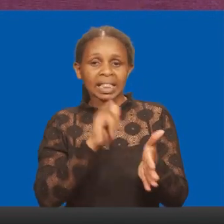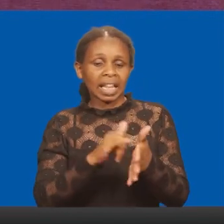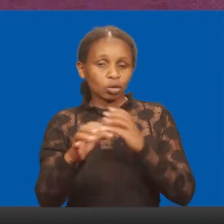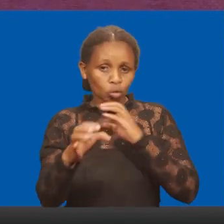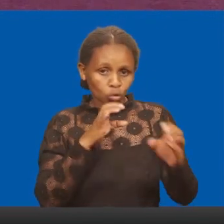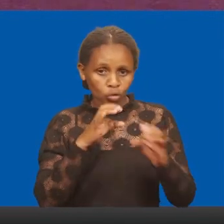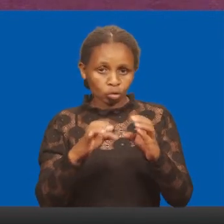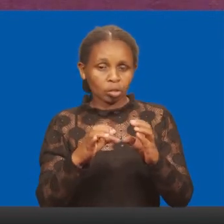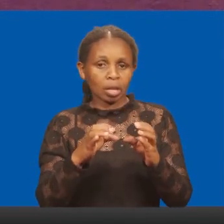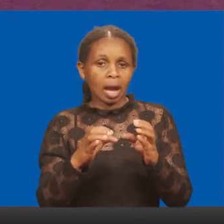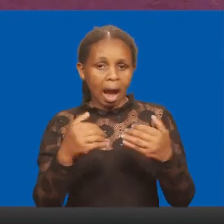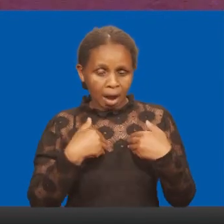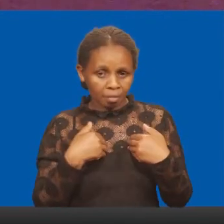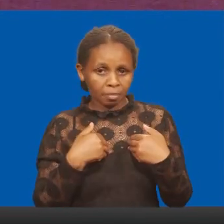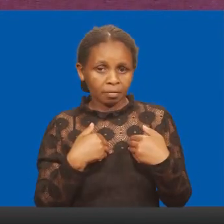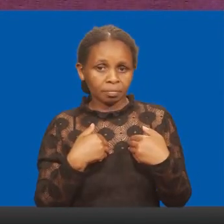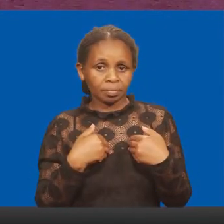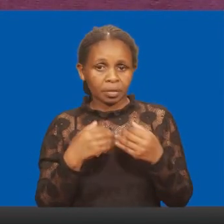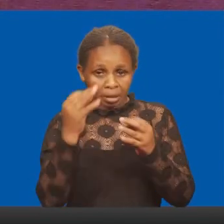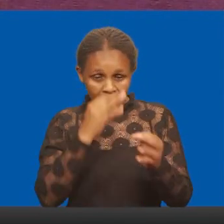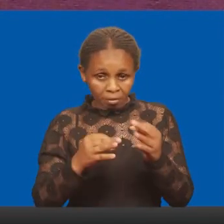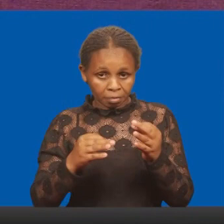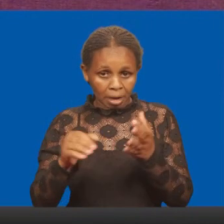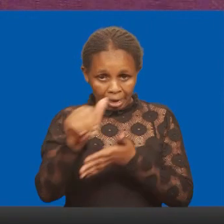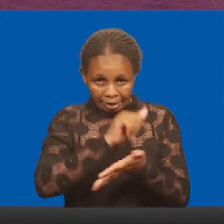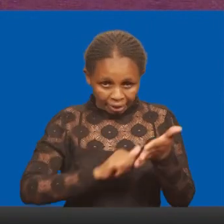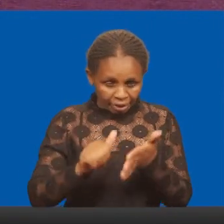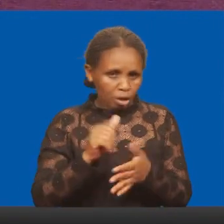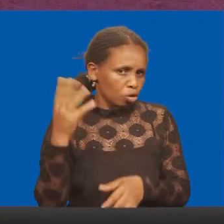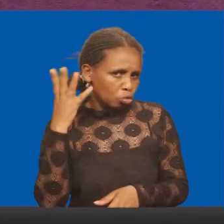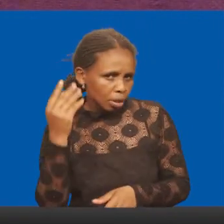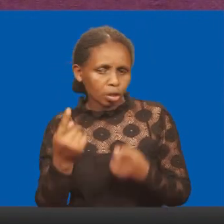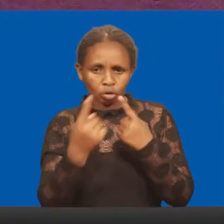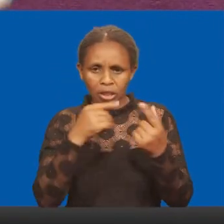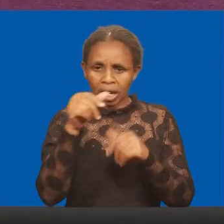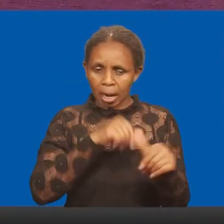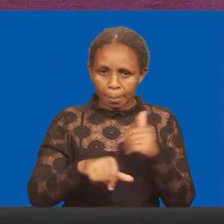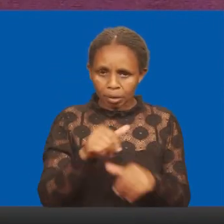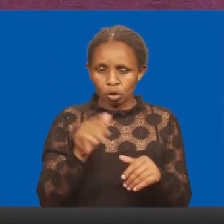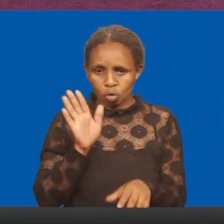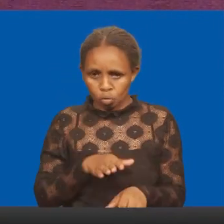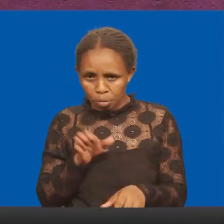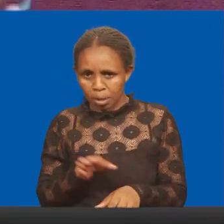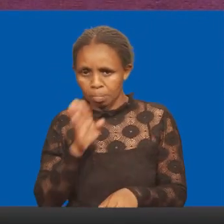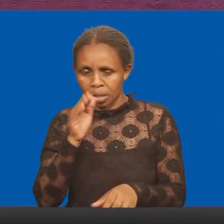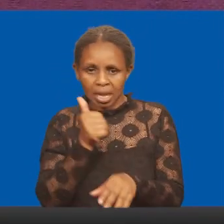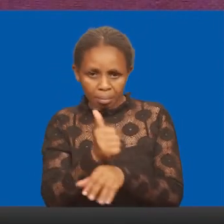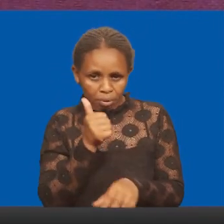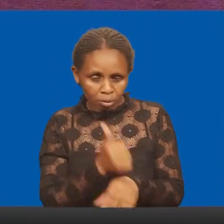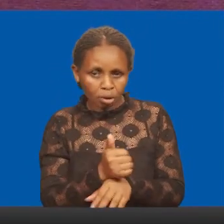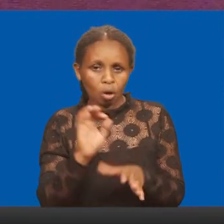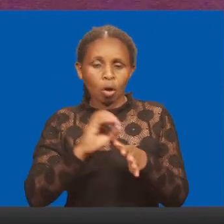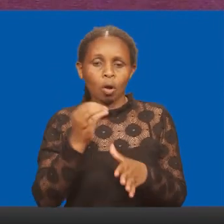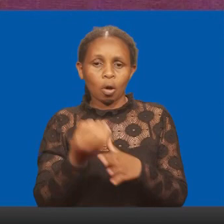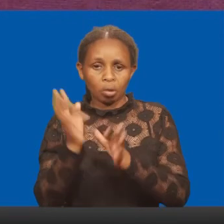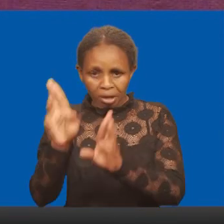kind of conversation is being stifled. Kama uko mahali and you're hearing talk about women being